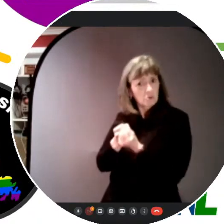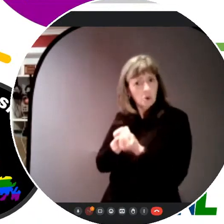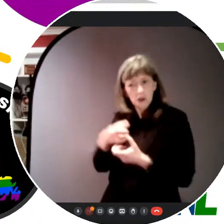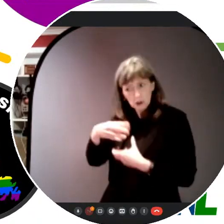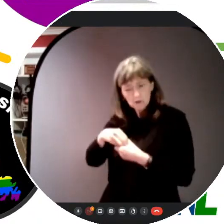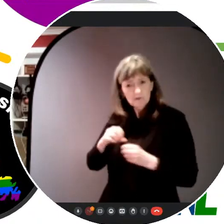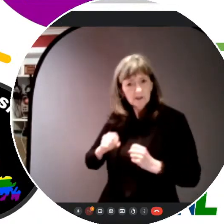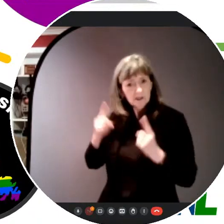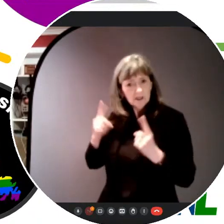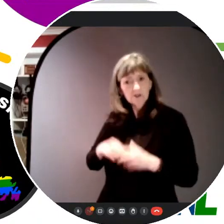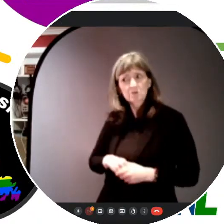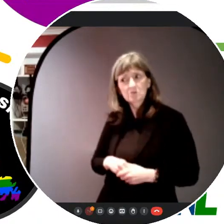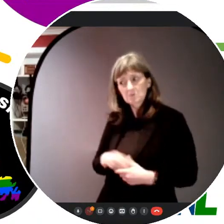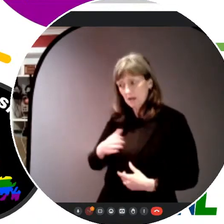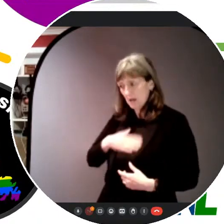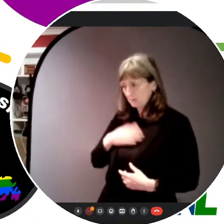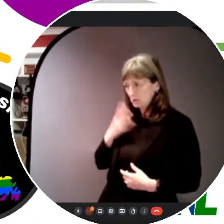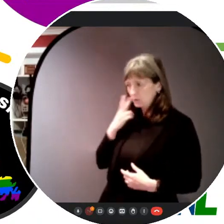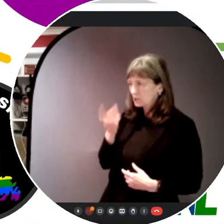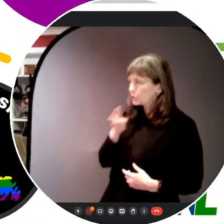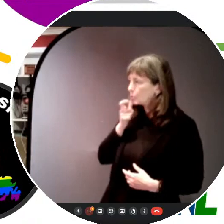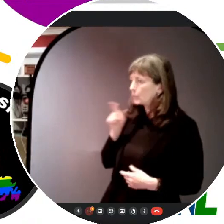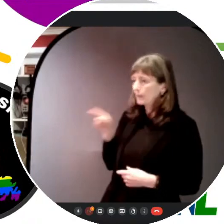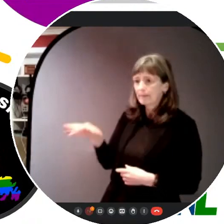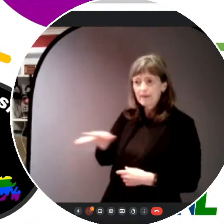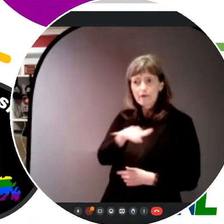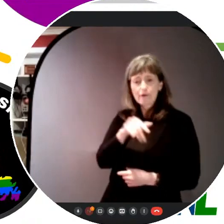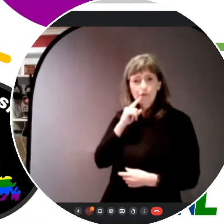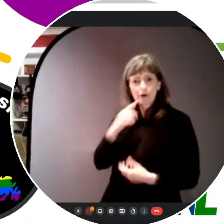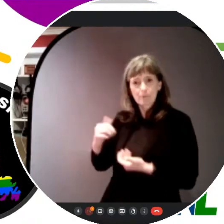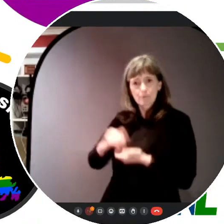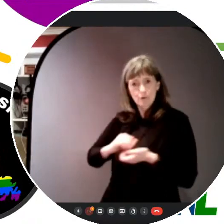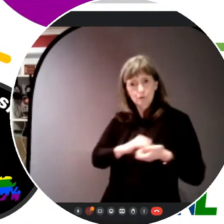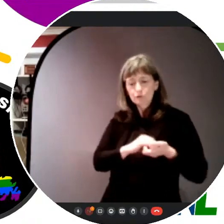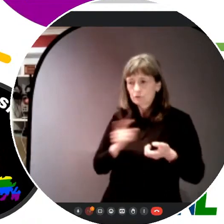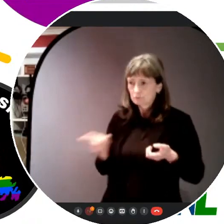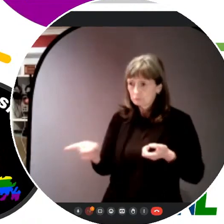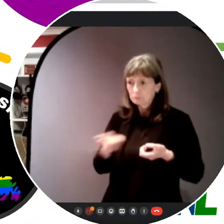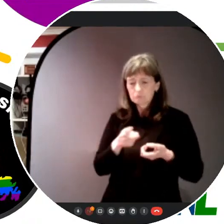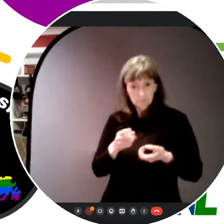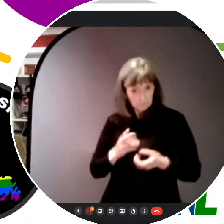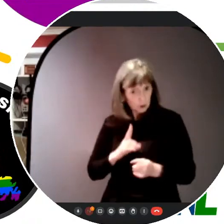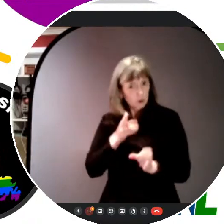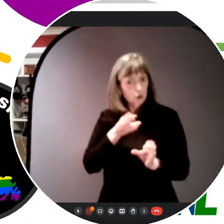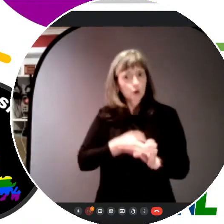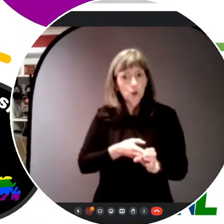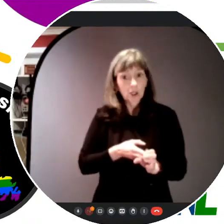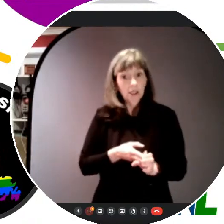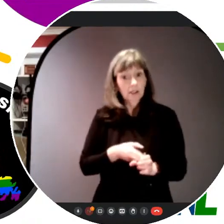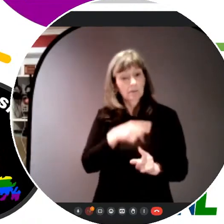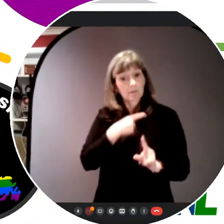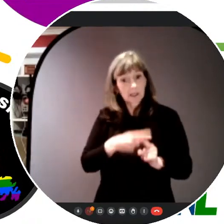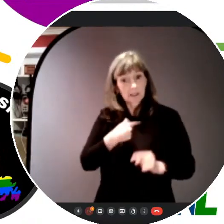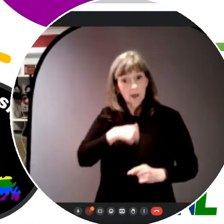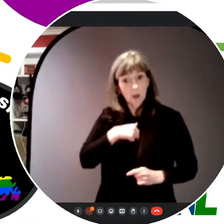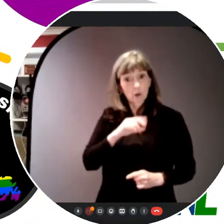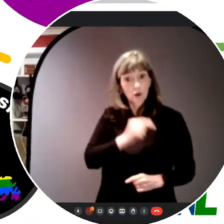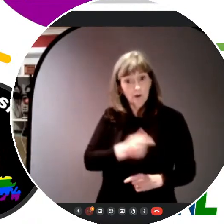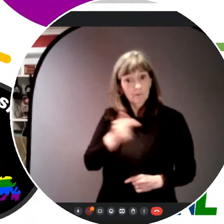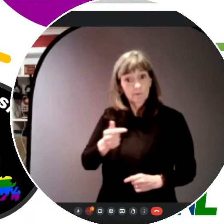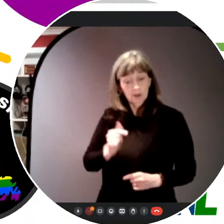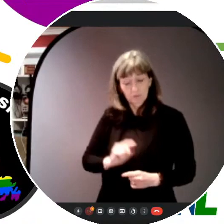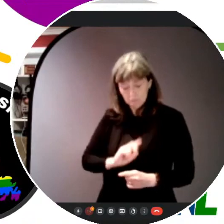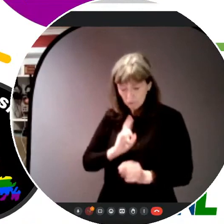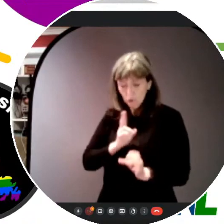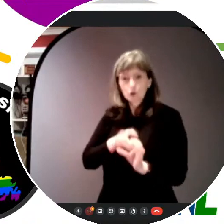see all of the partners that did come out in society, and our government as well, partners that came out to support